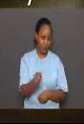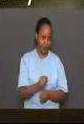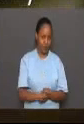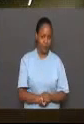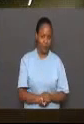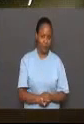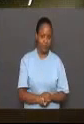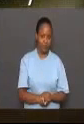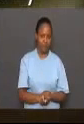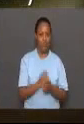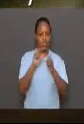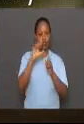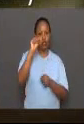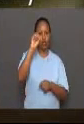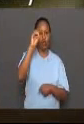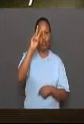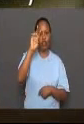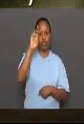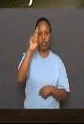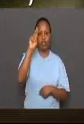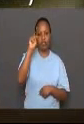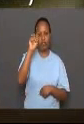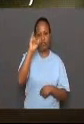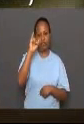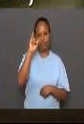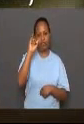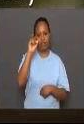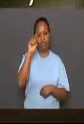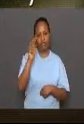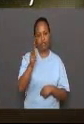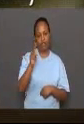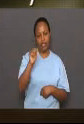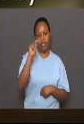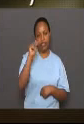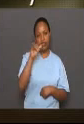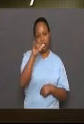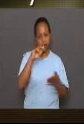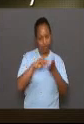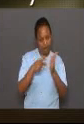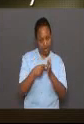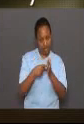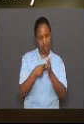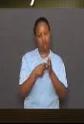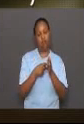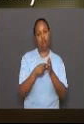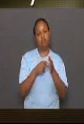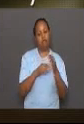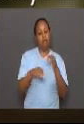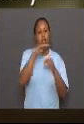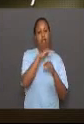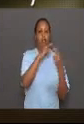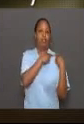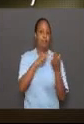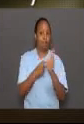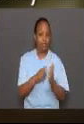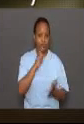The word sovereignty means supreme power or authority.